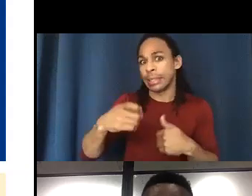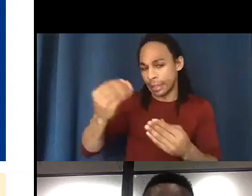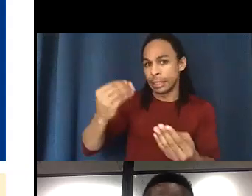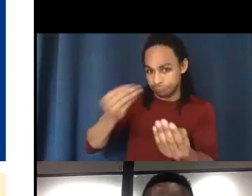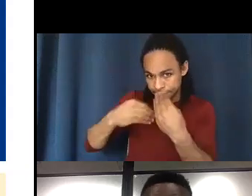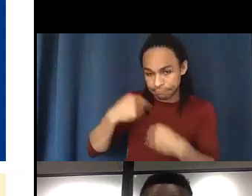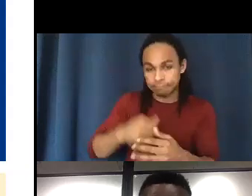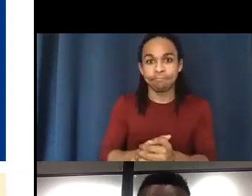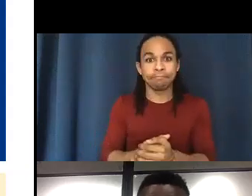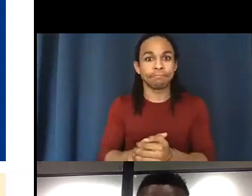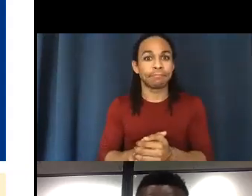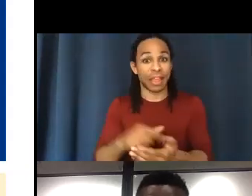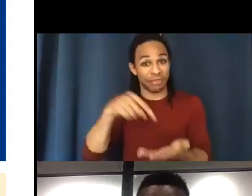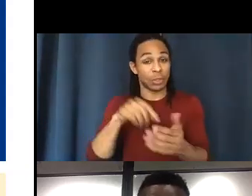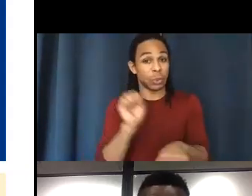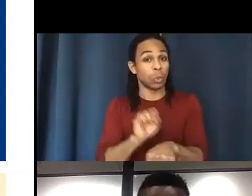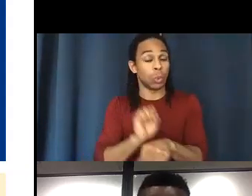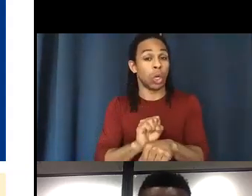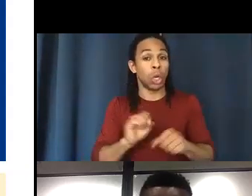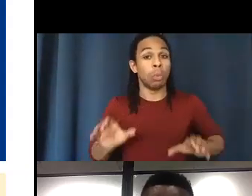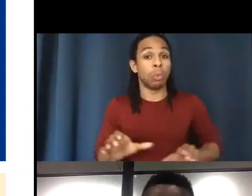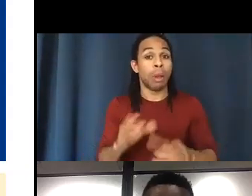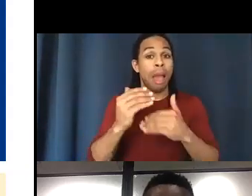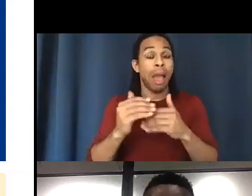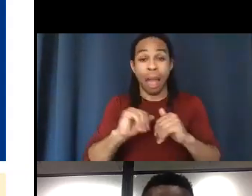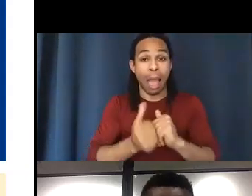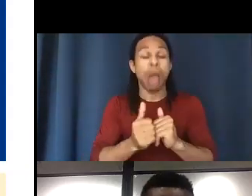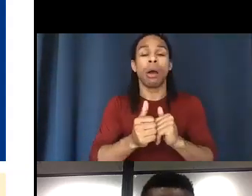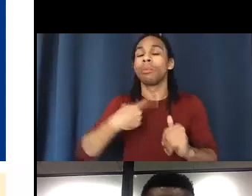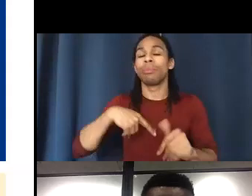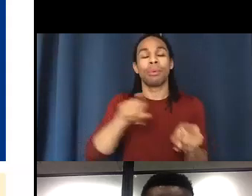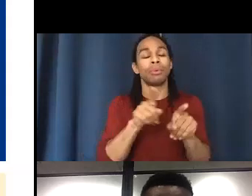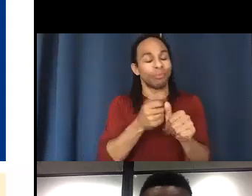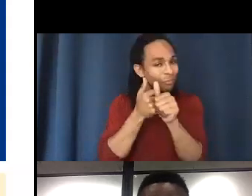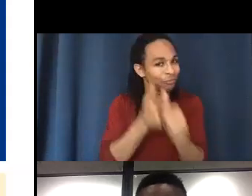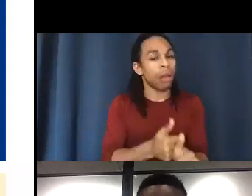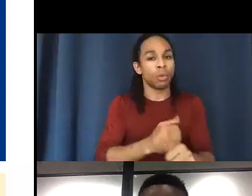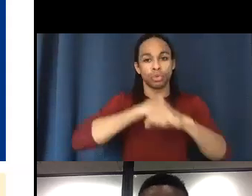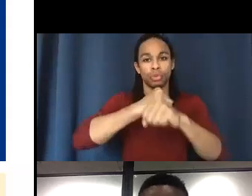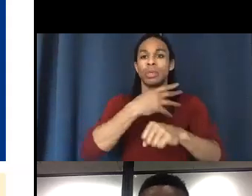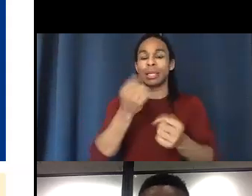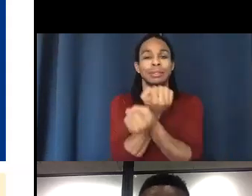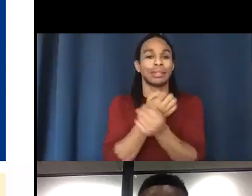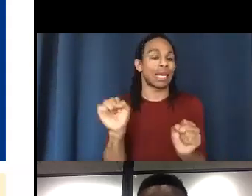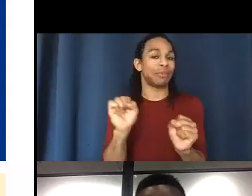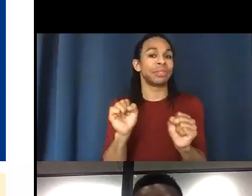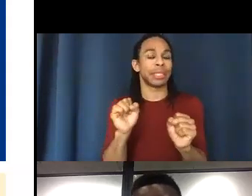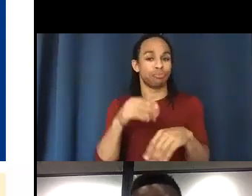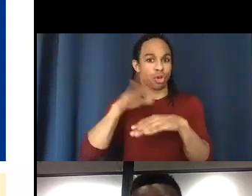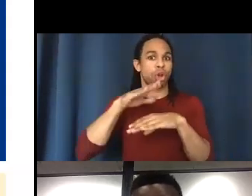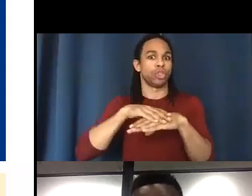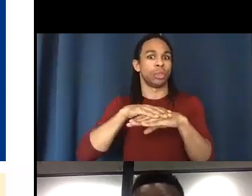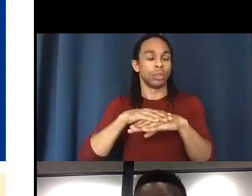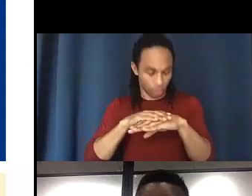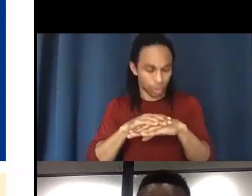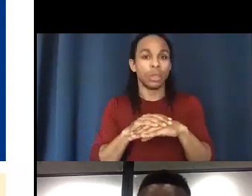done while following and encouraging safety precautions. And I think we believe that the work that